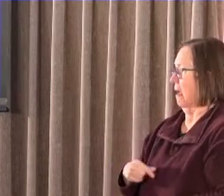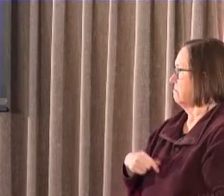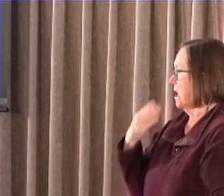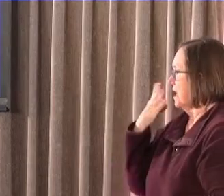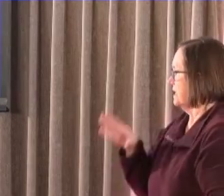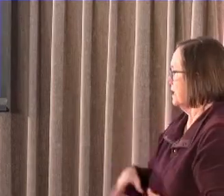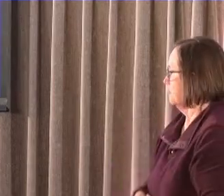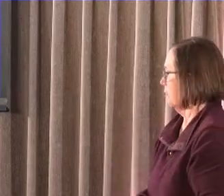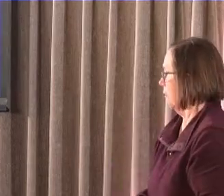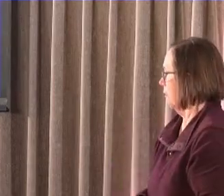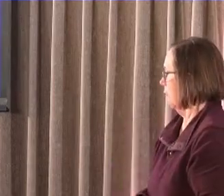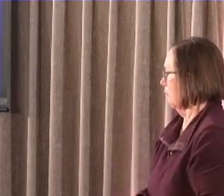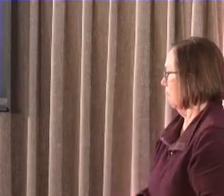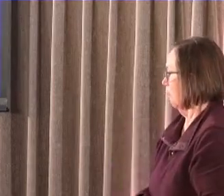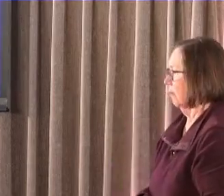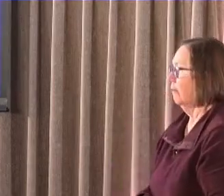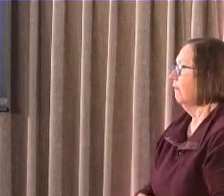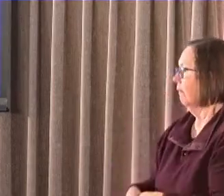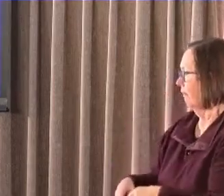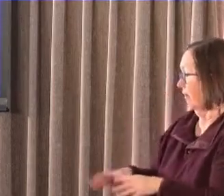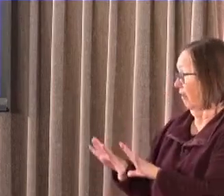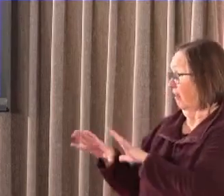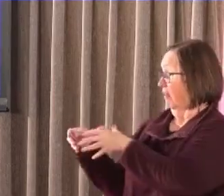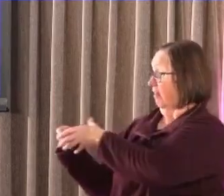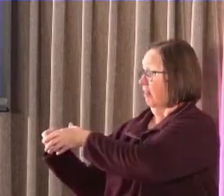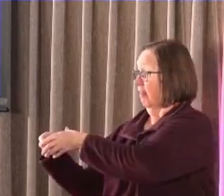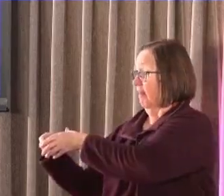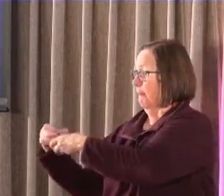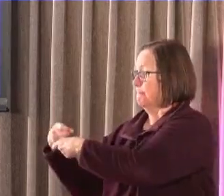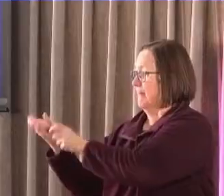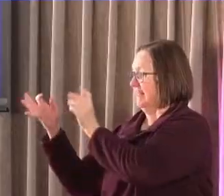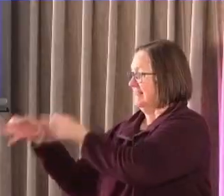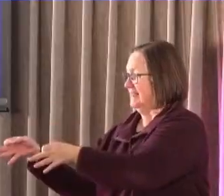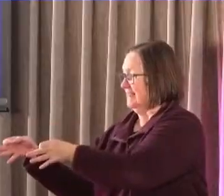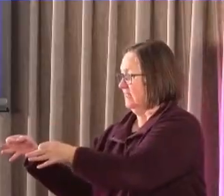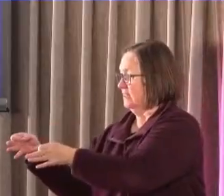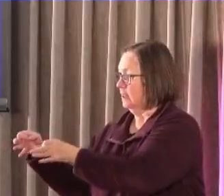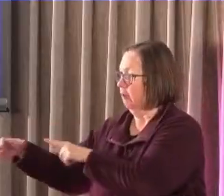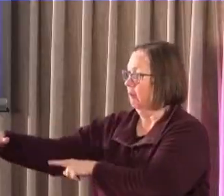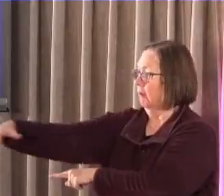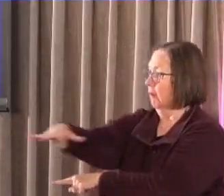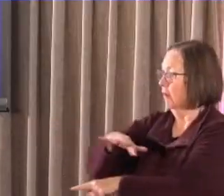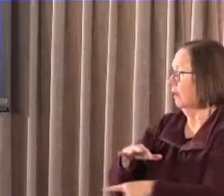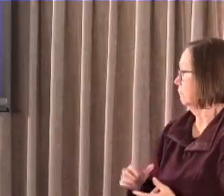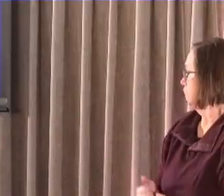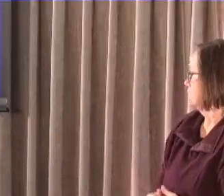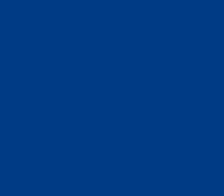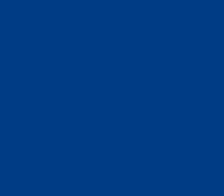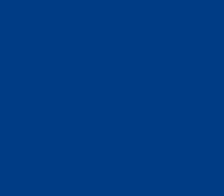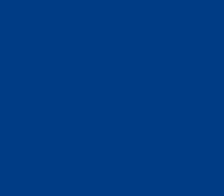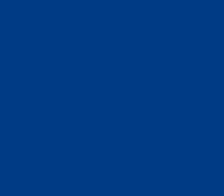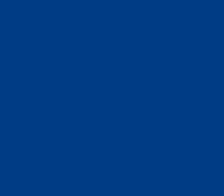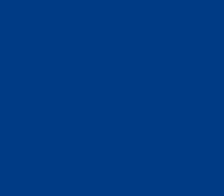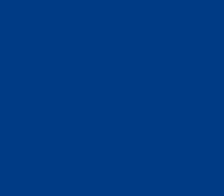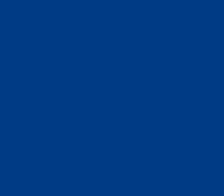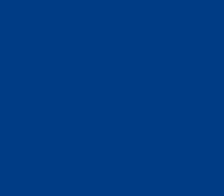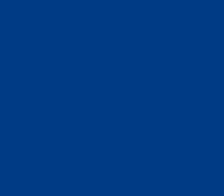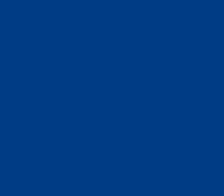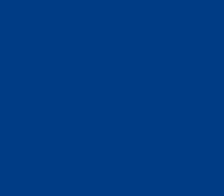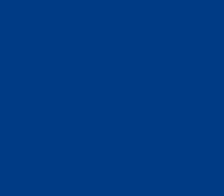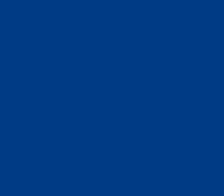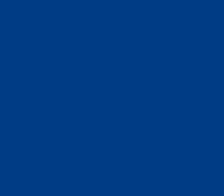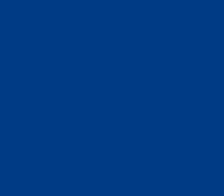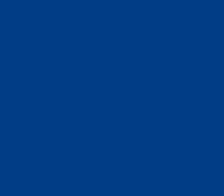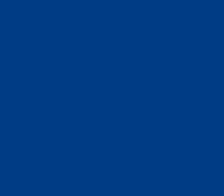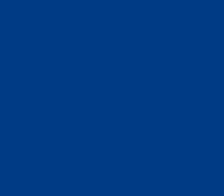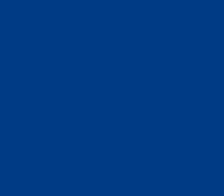how we make decisions. Folks don't know because decisions are made within a vacuum in some individuals' minds, and they figure we need to know more about how decisions